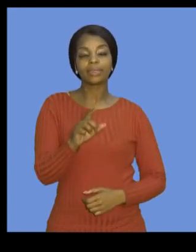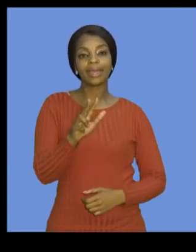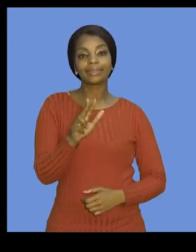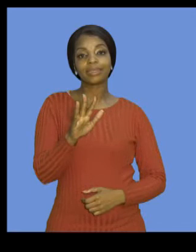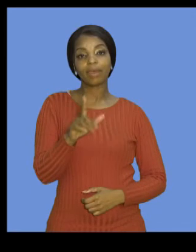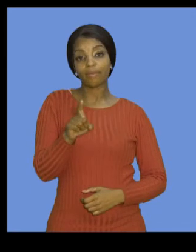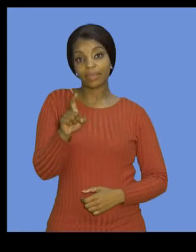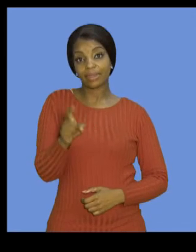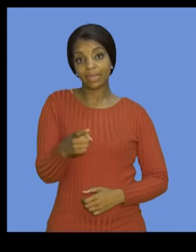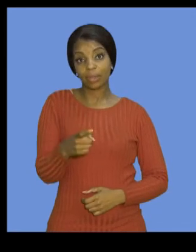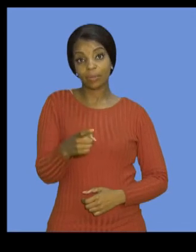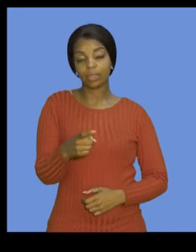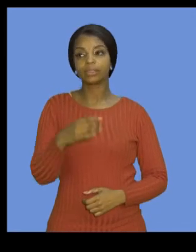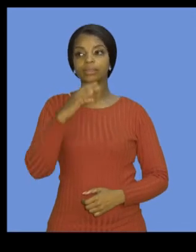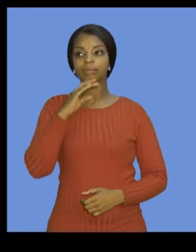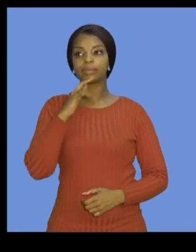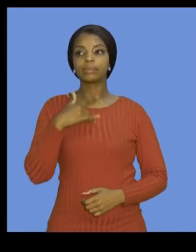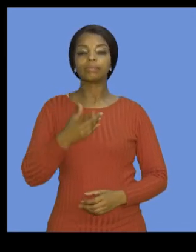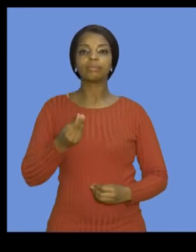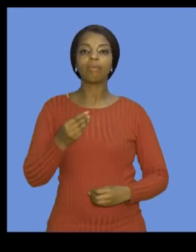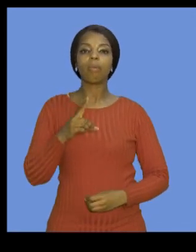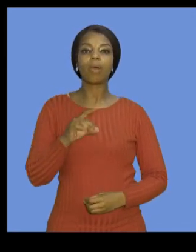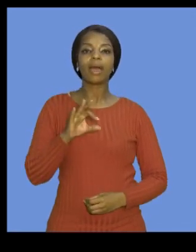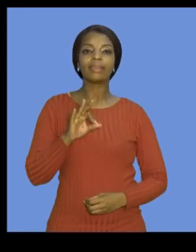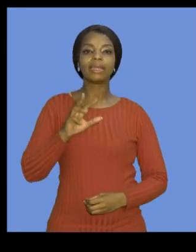185,000, and it will give me